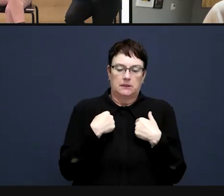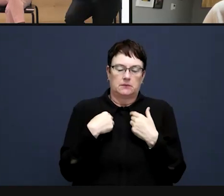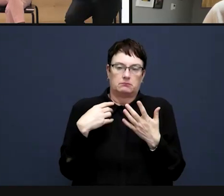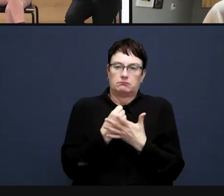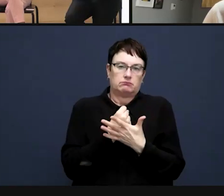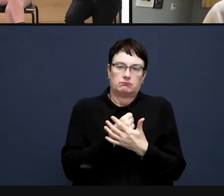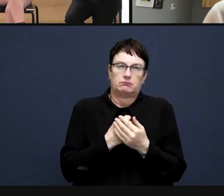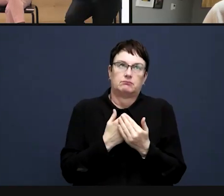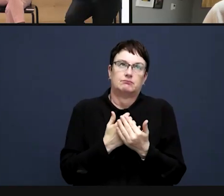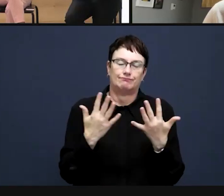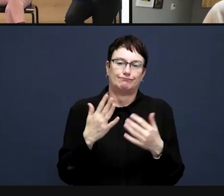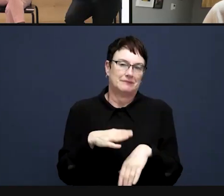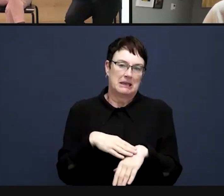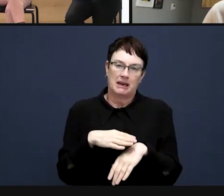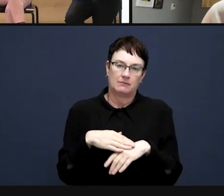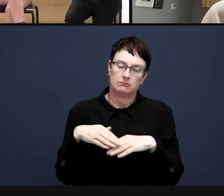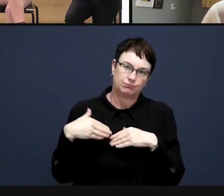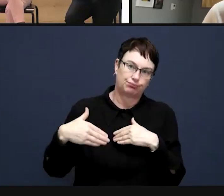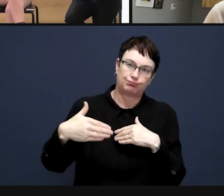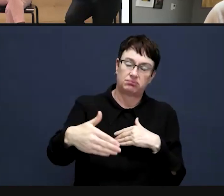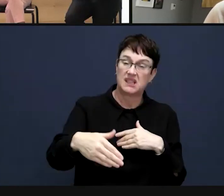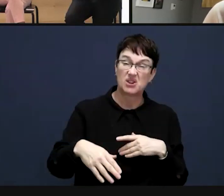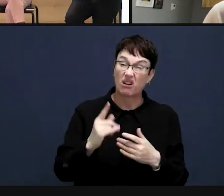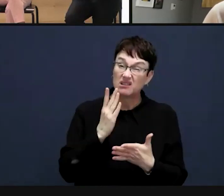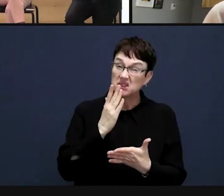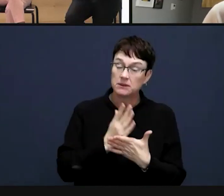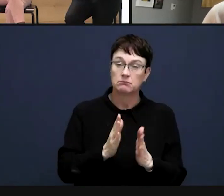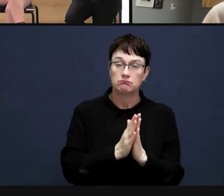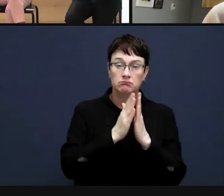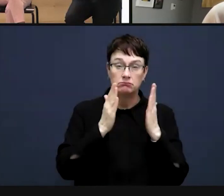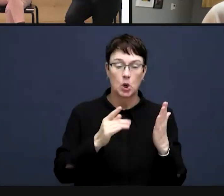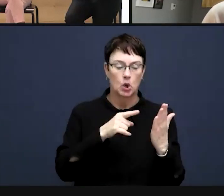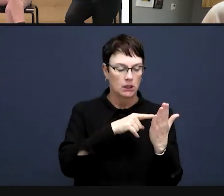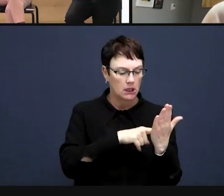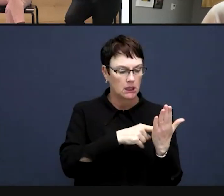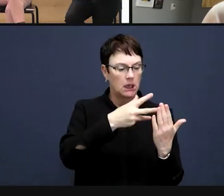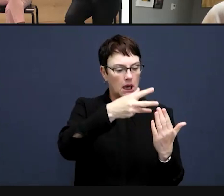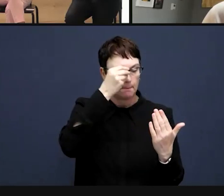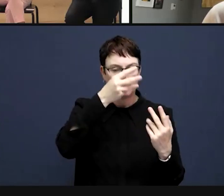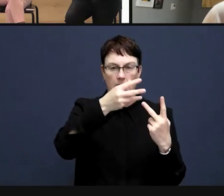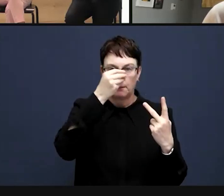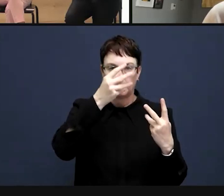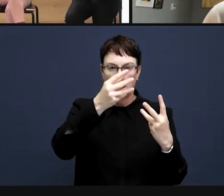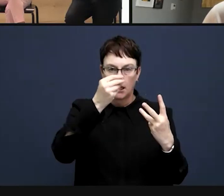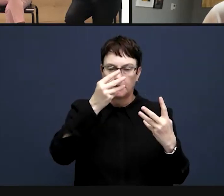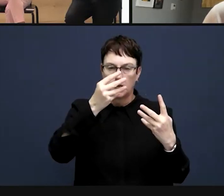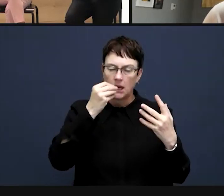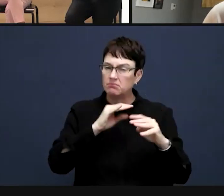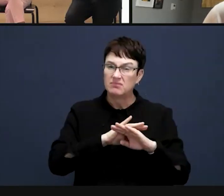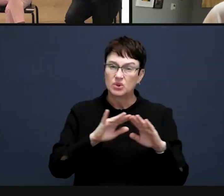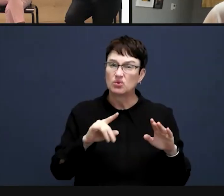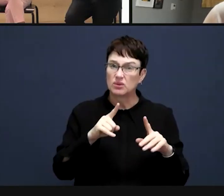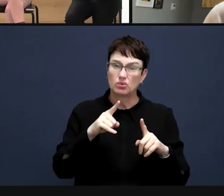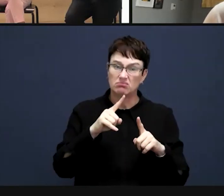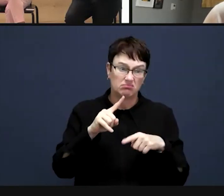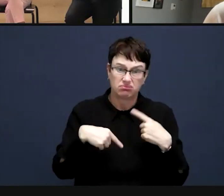it's you don't have curriculum. It's actually based on your experience and knowledge. So it's